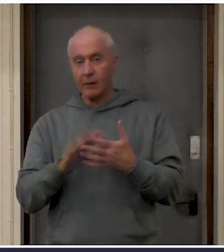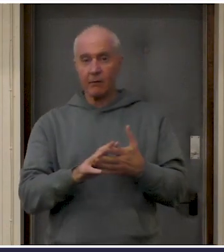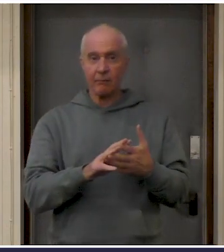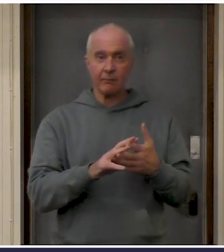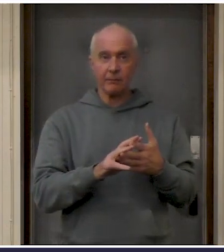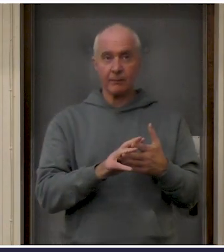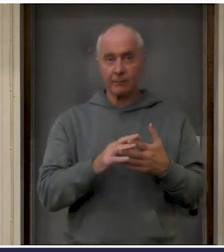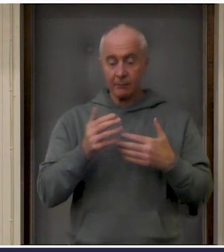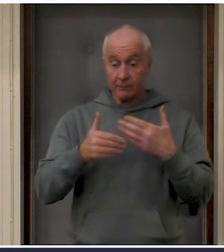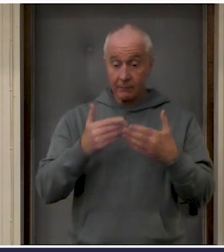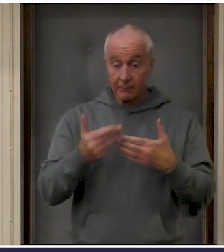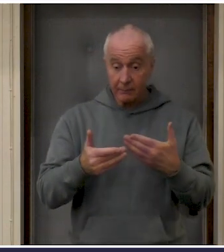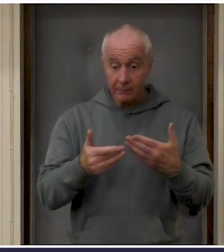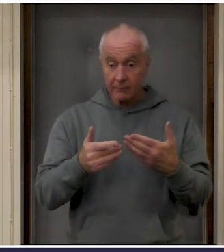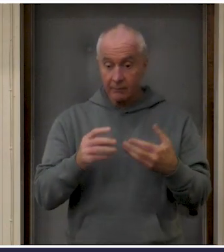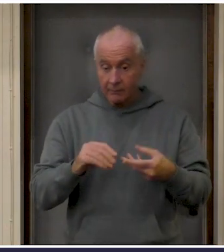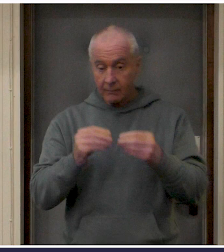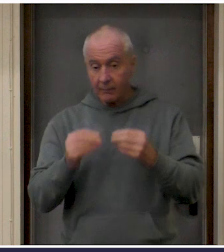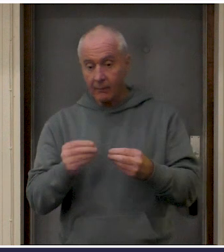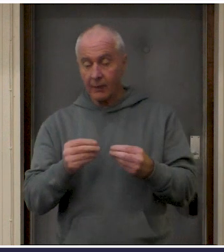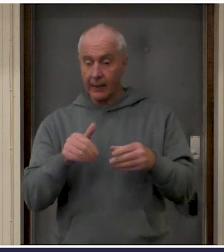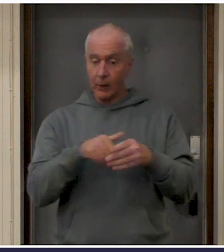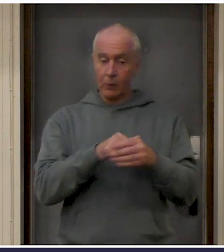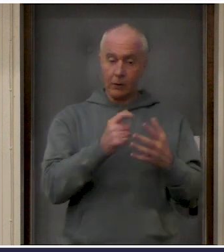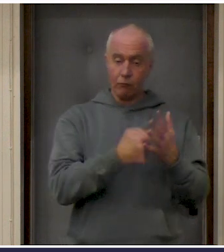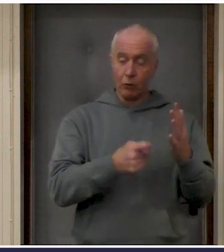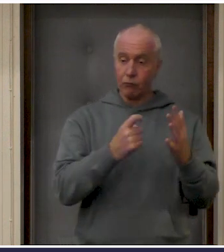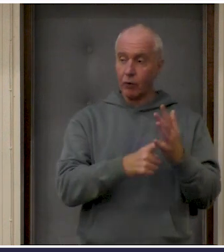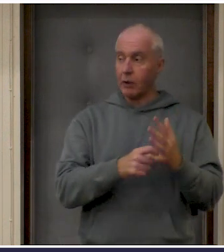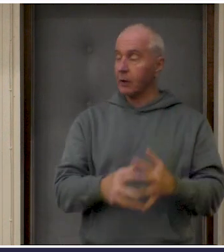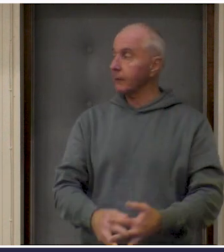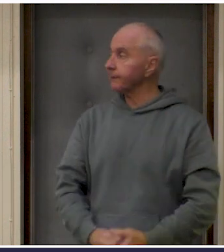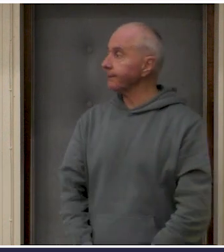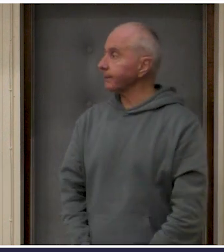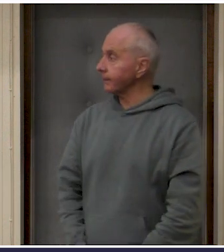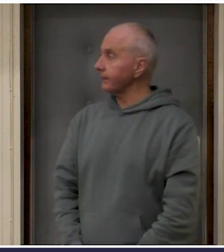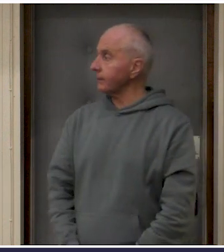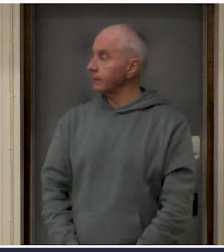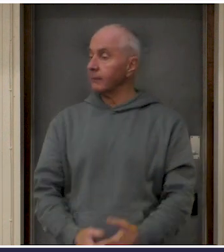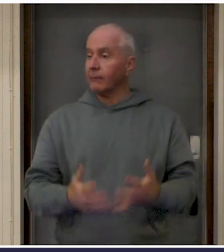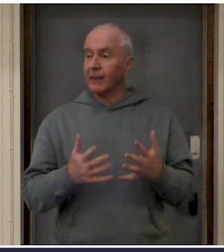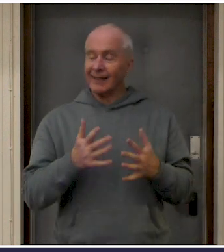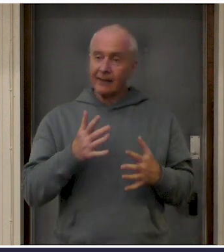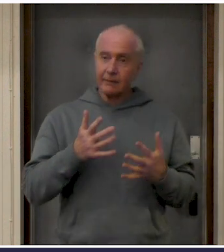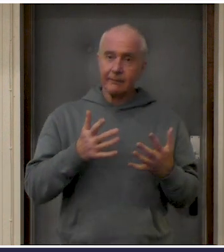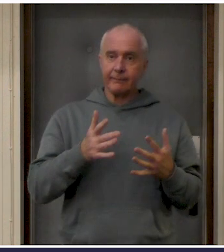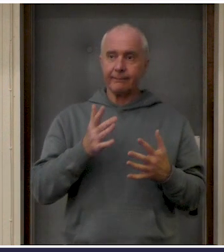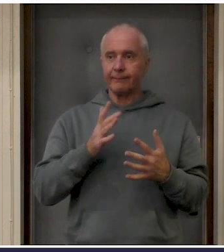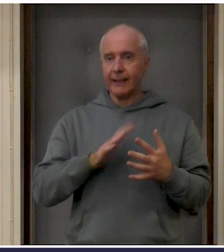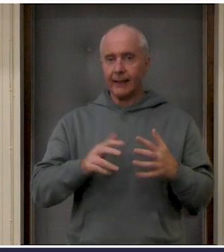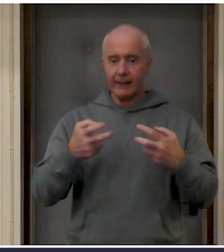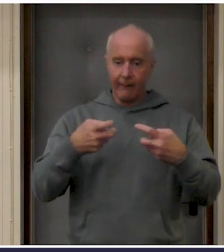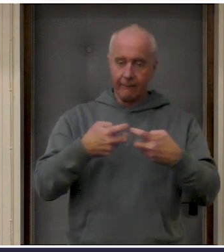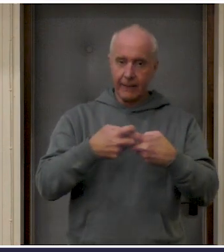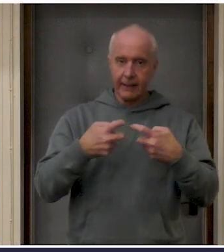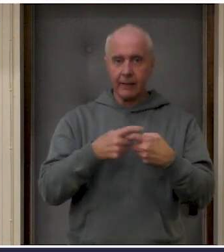technologies, including us. So it can be difficult if you don't have a physics degree and a